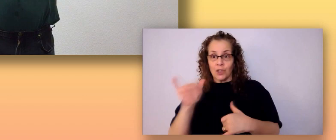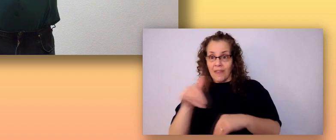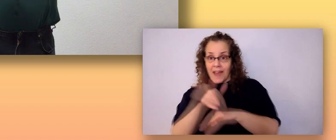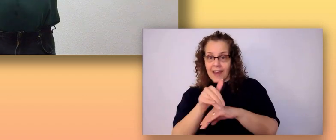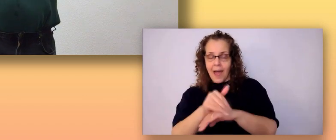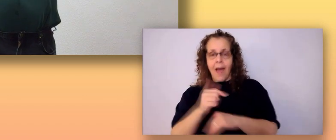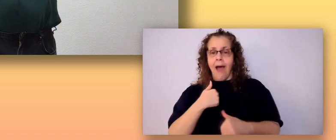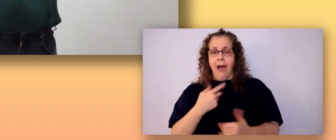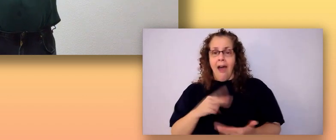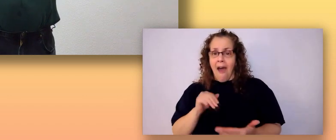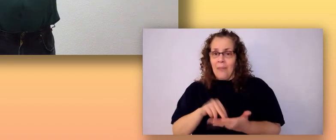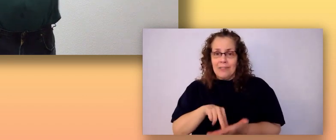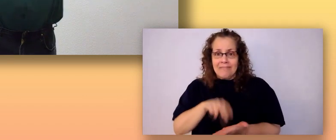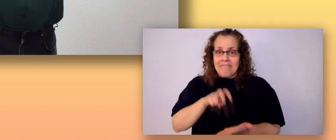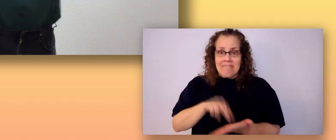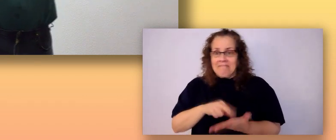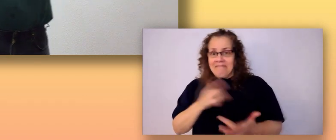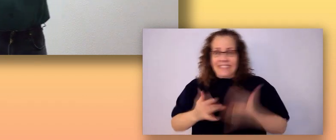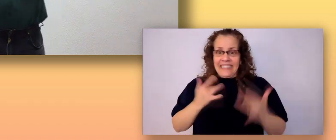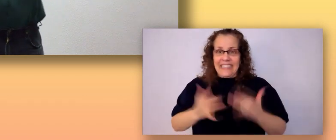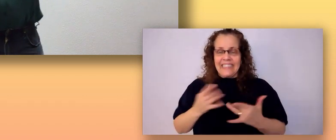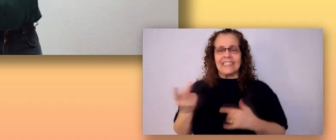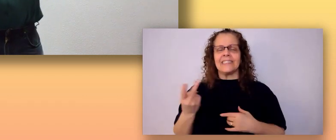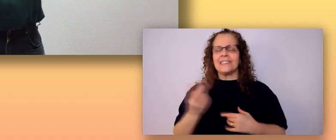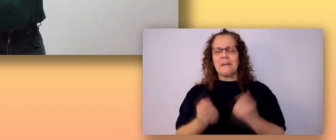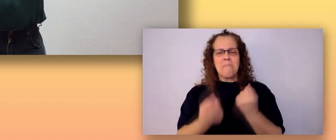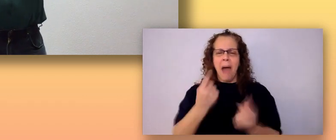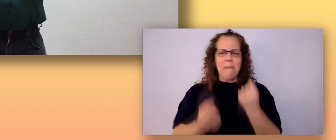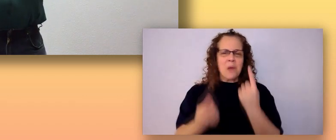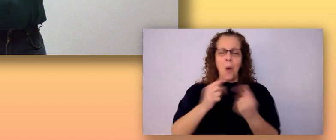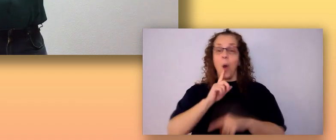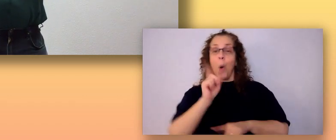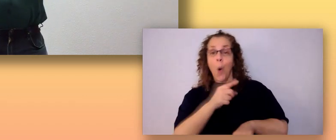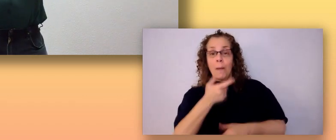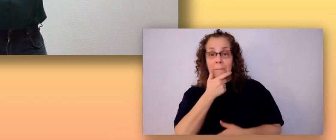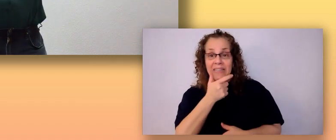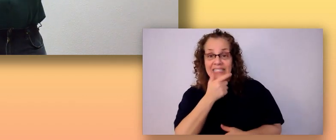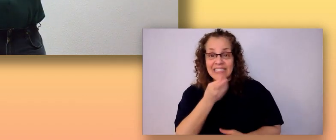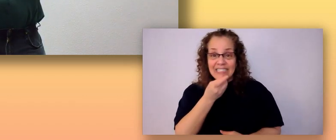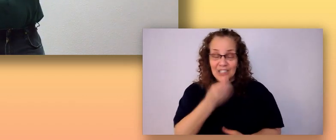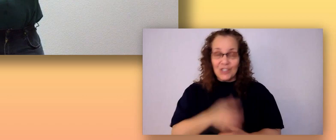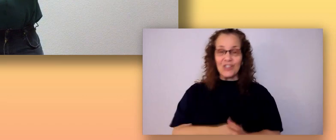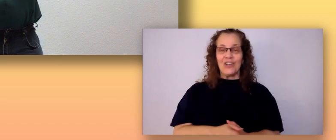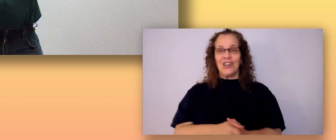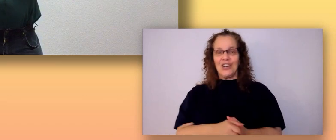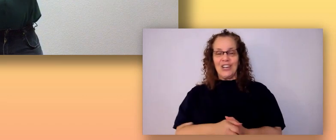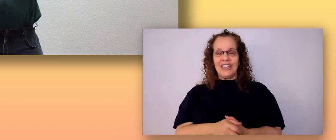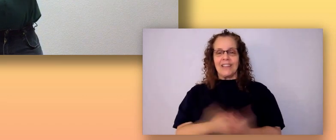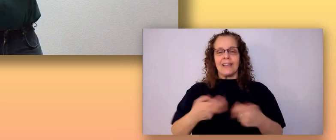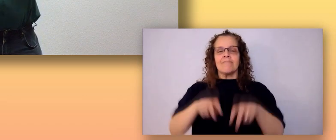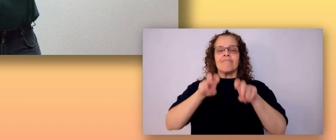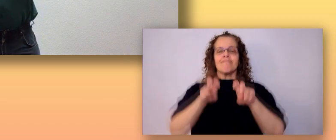I nearly jumped for joy. We made popcorn and ordered pizza for dinner and settled in.